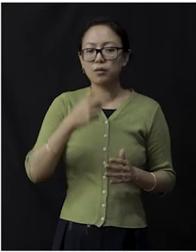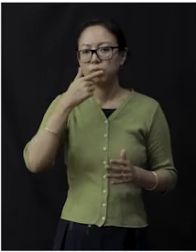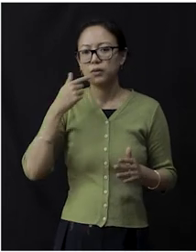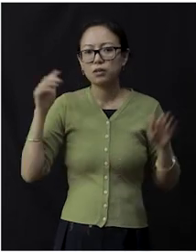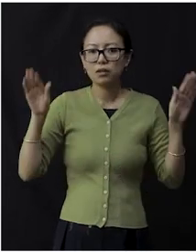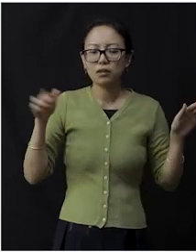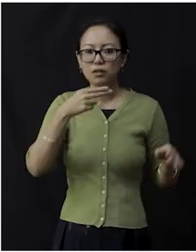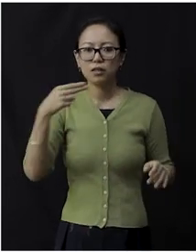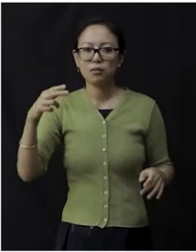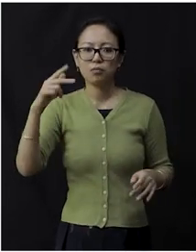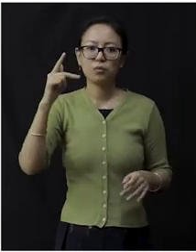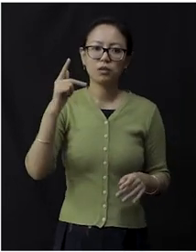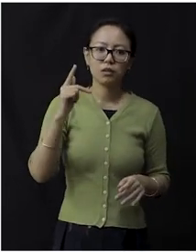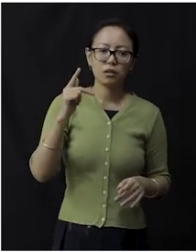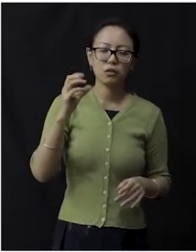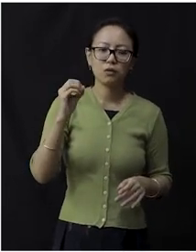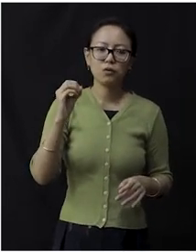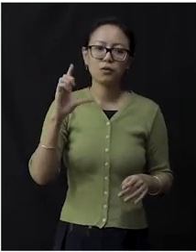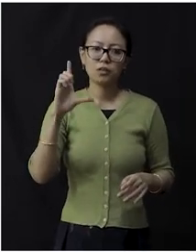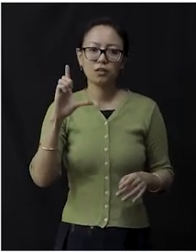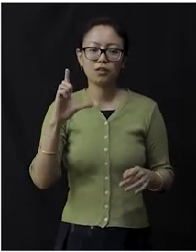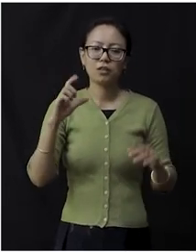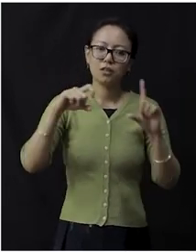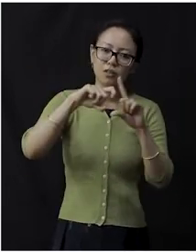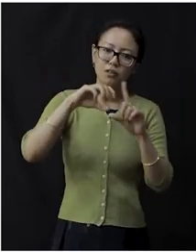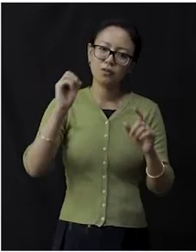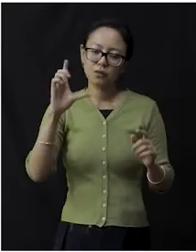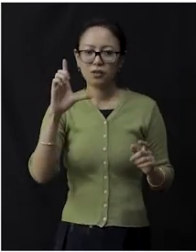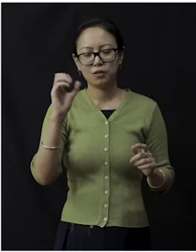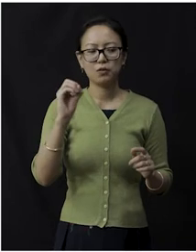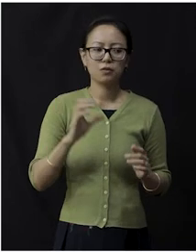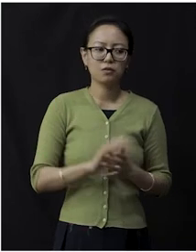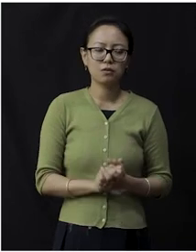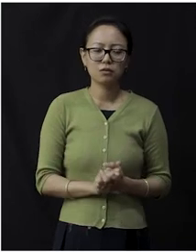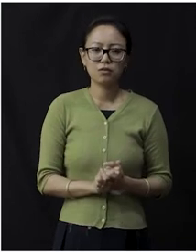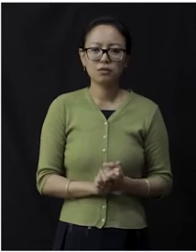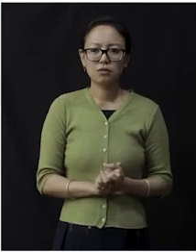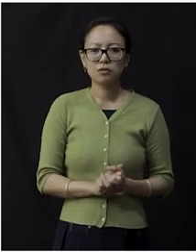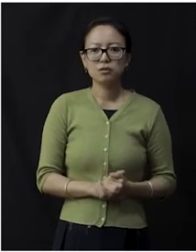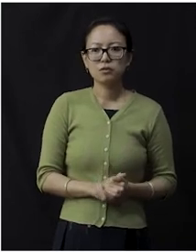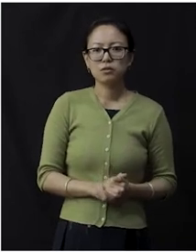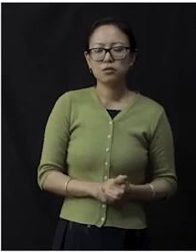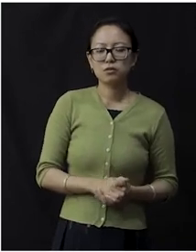Kolkolo birds. So that's where the baby elephant knew where to find the